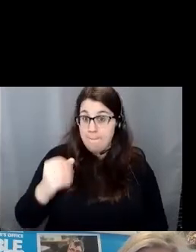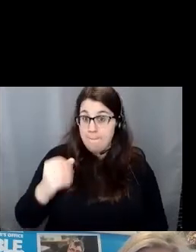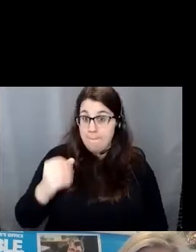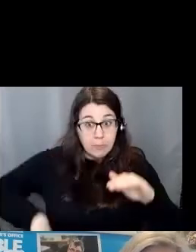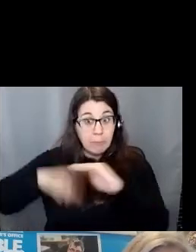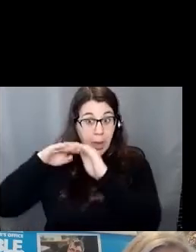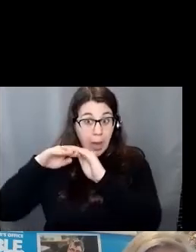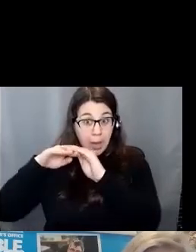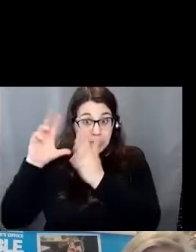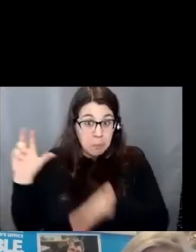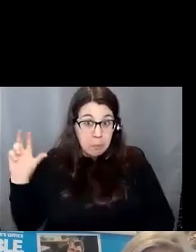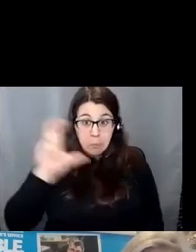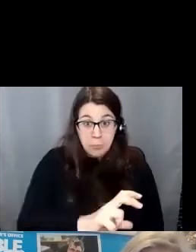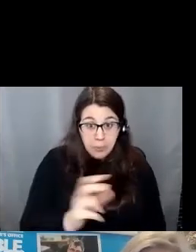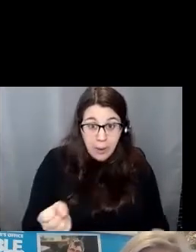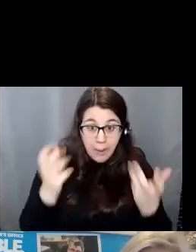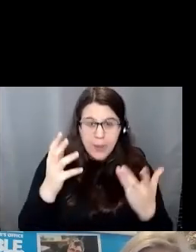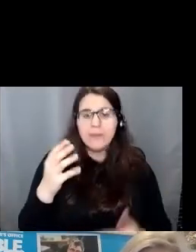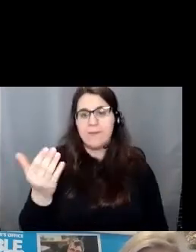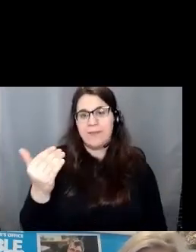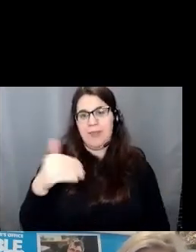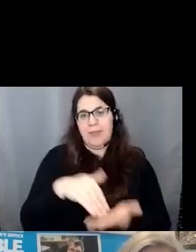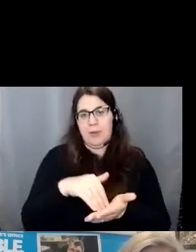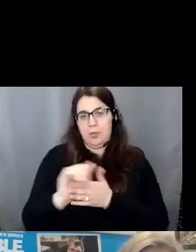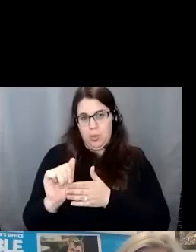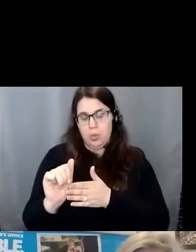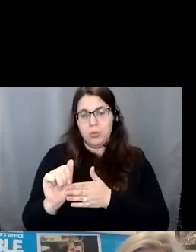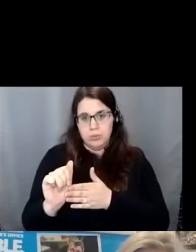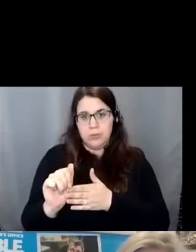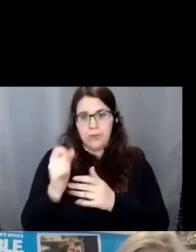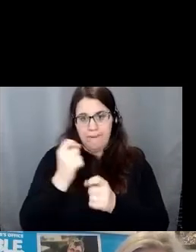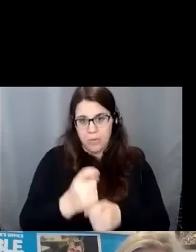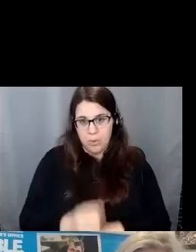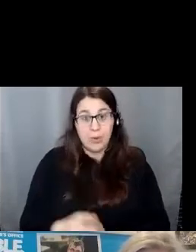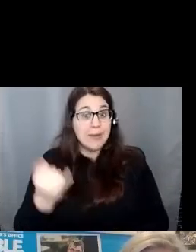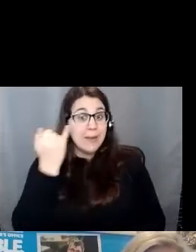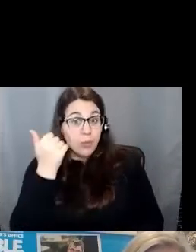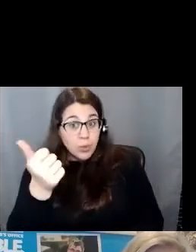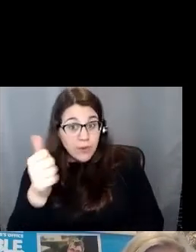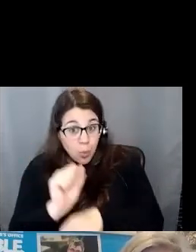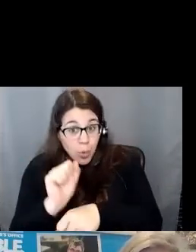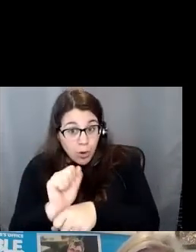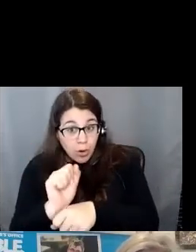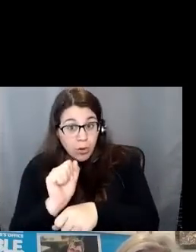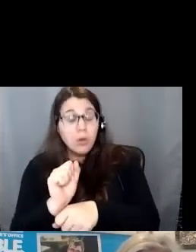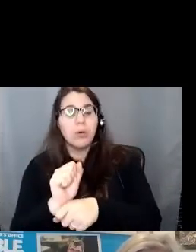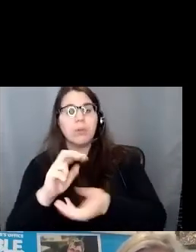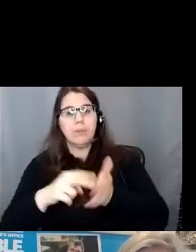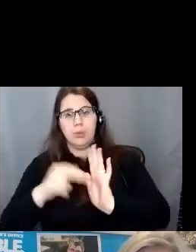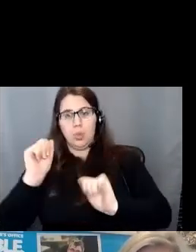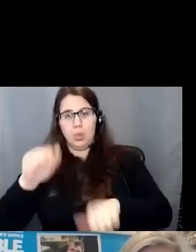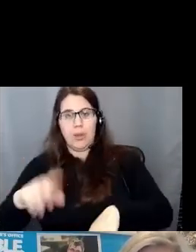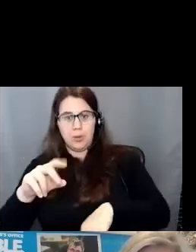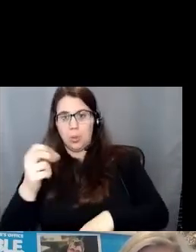$15,000 per calendar year. So, and if the beneficiary is employed, he or she may contribute an additional $12,760